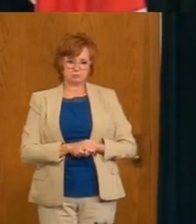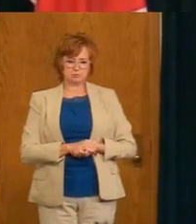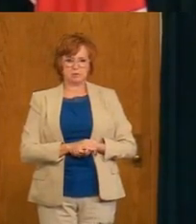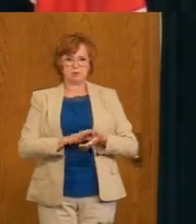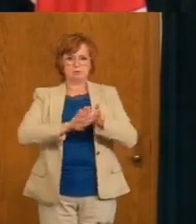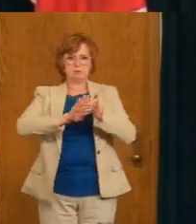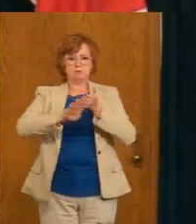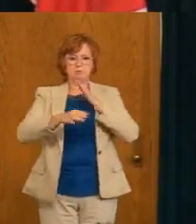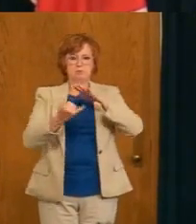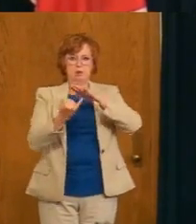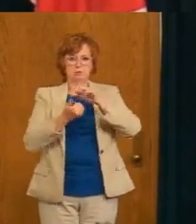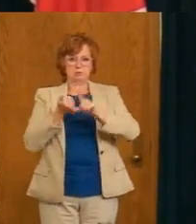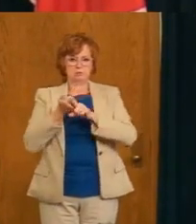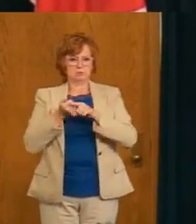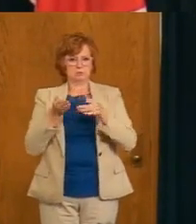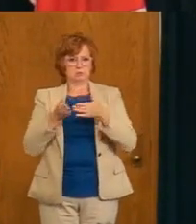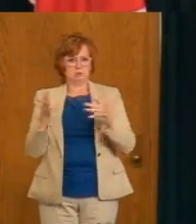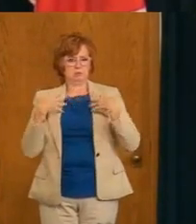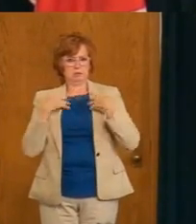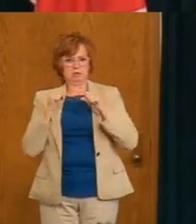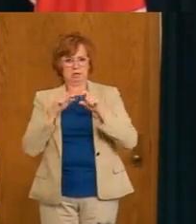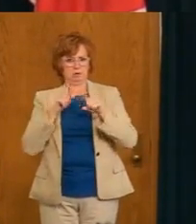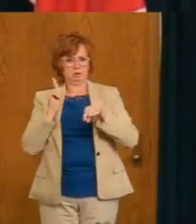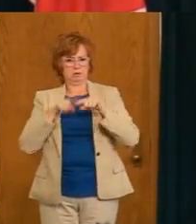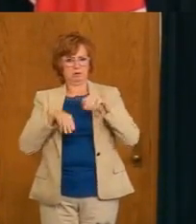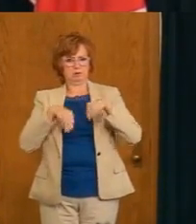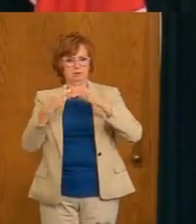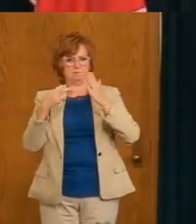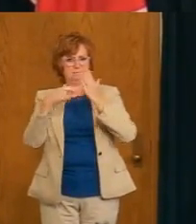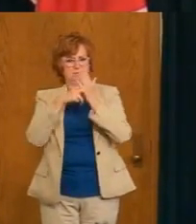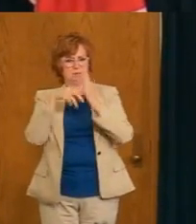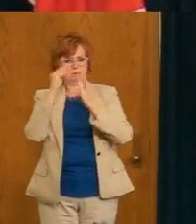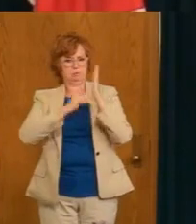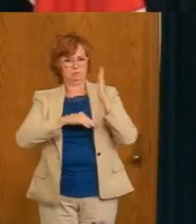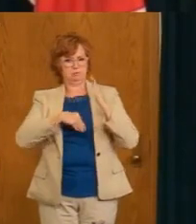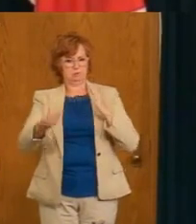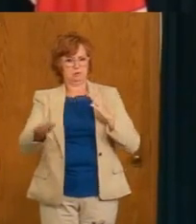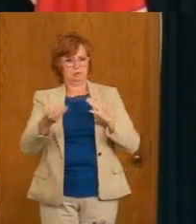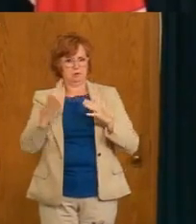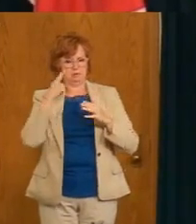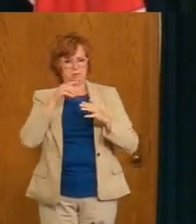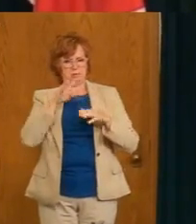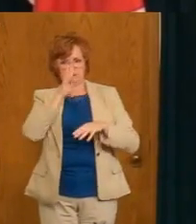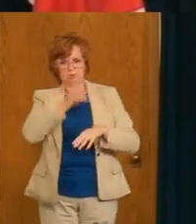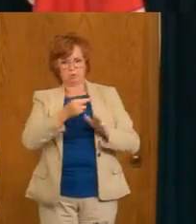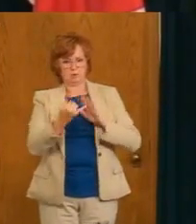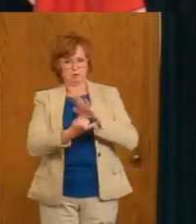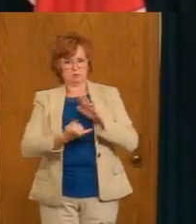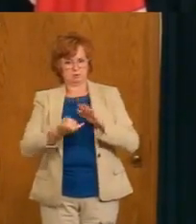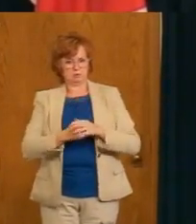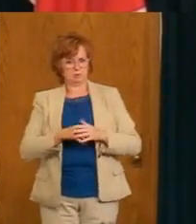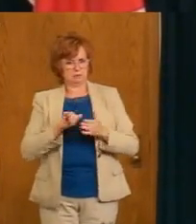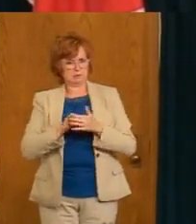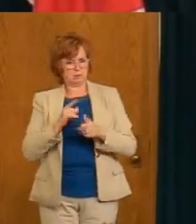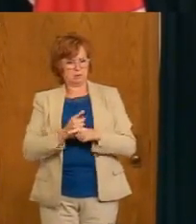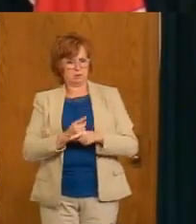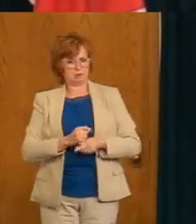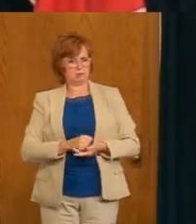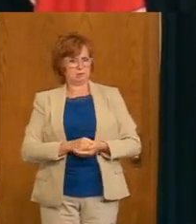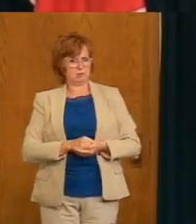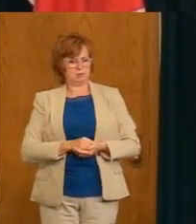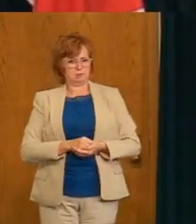measles, mumps outbreaks. But we'll have to see what the transmission chains are, what the networks are, and whether it's a geographical community where you